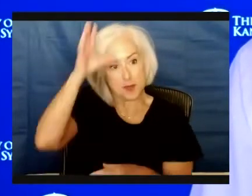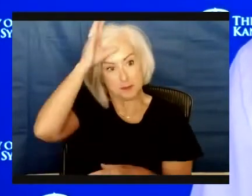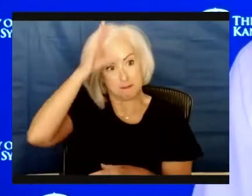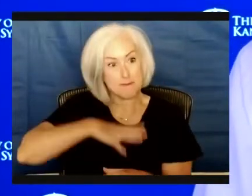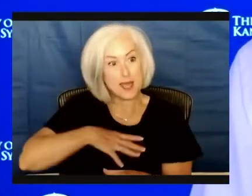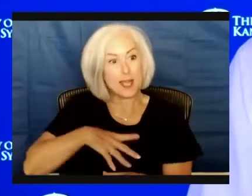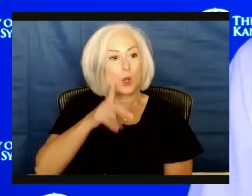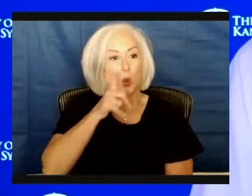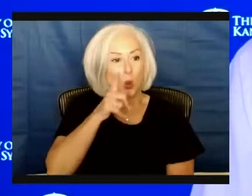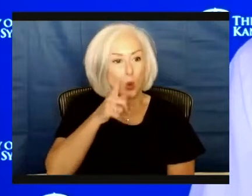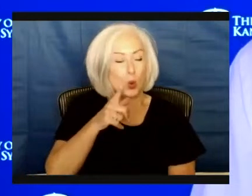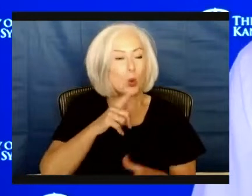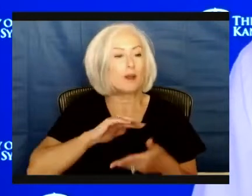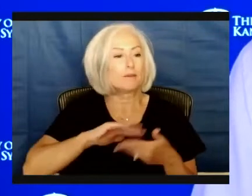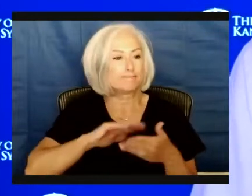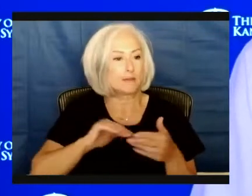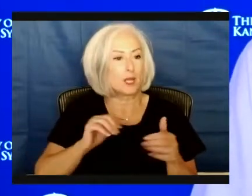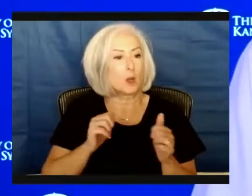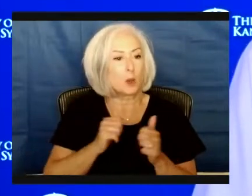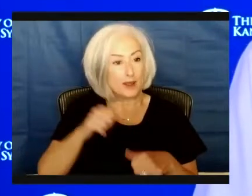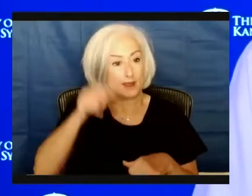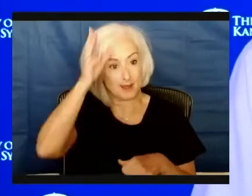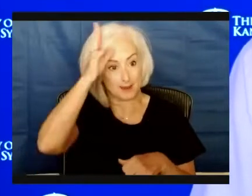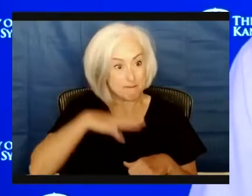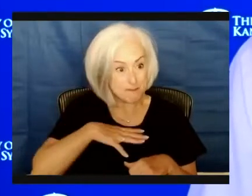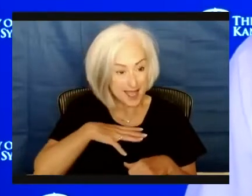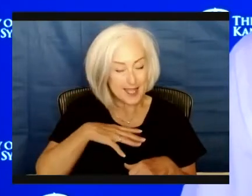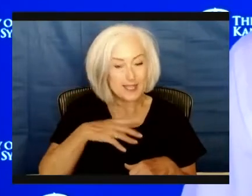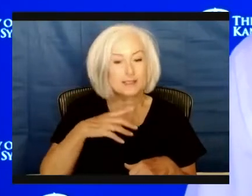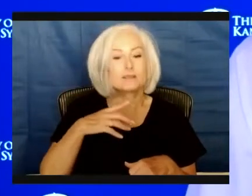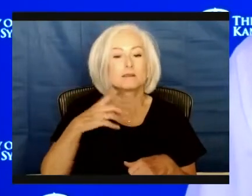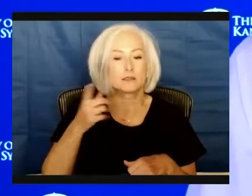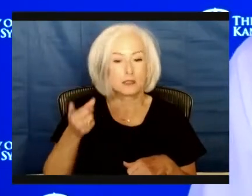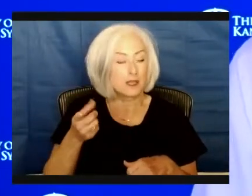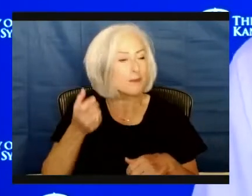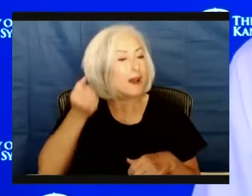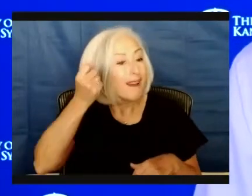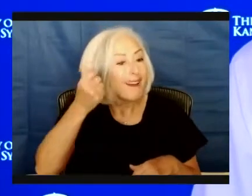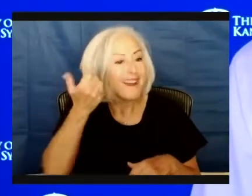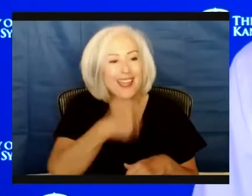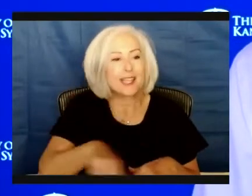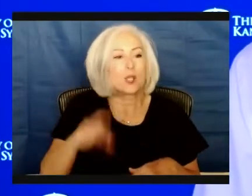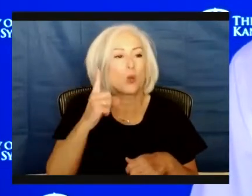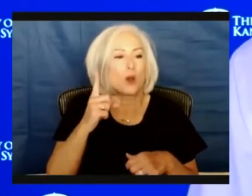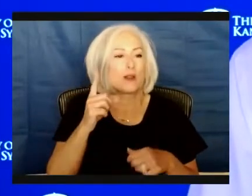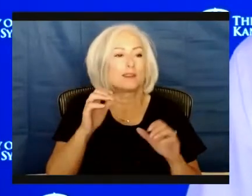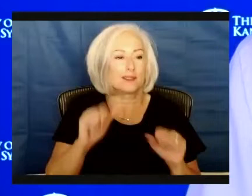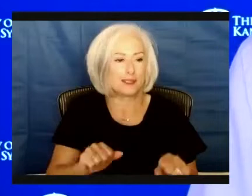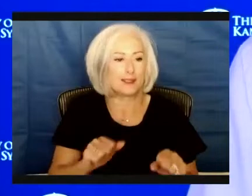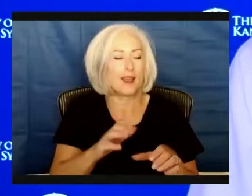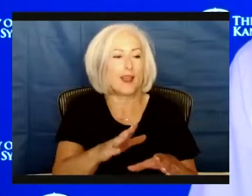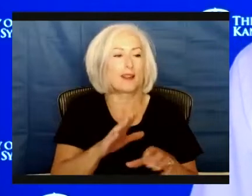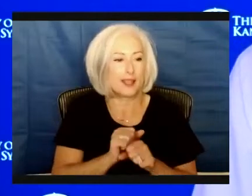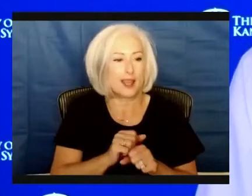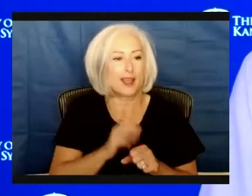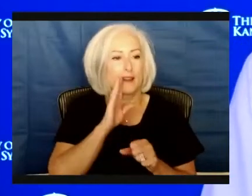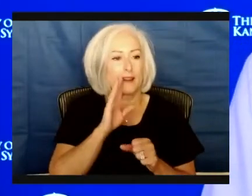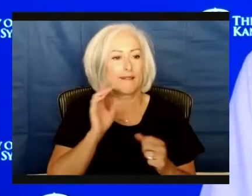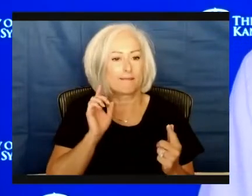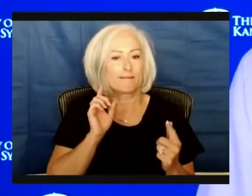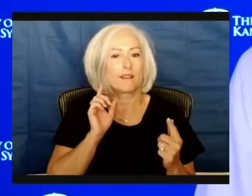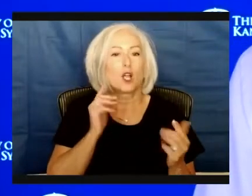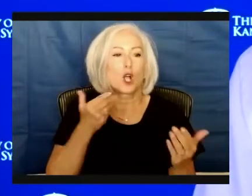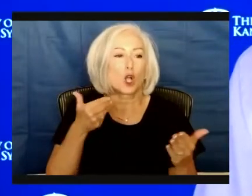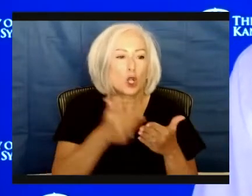very clear, anybody can get this disease with close contact with somebody. And so I think it is important to recognize this, identify it as, and